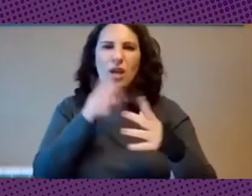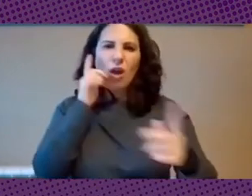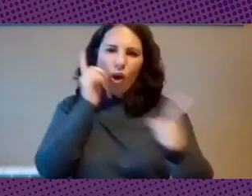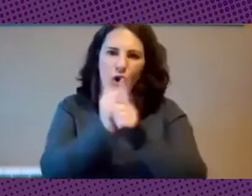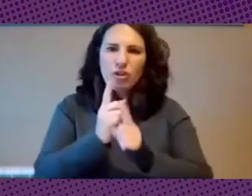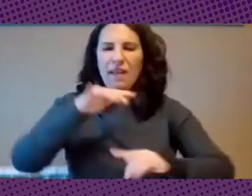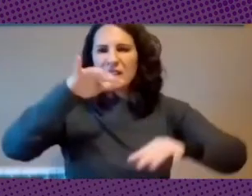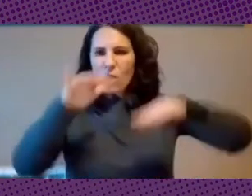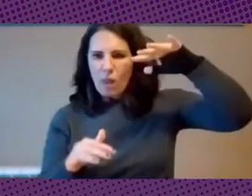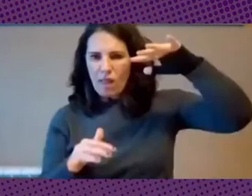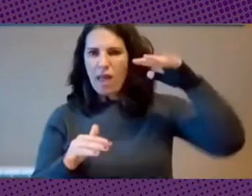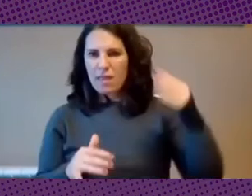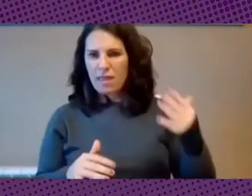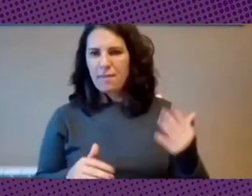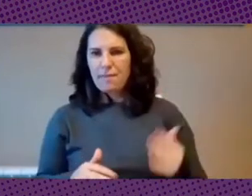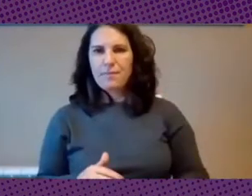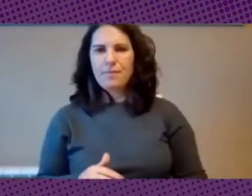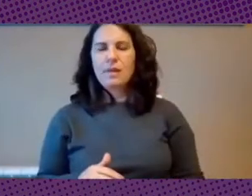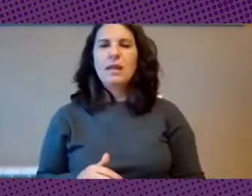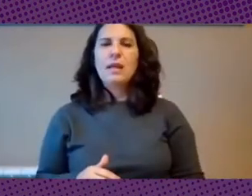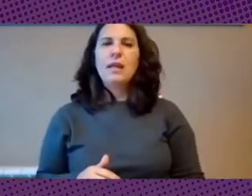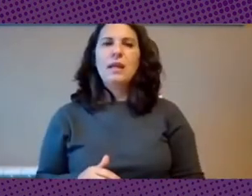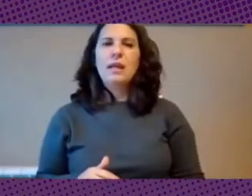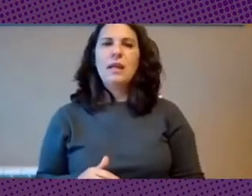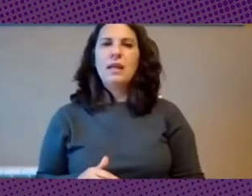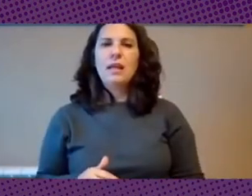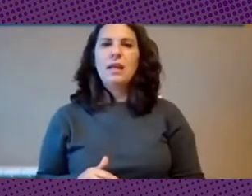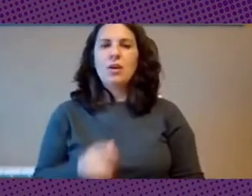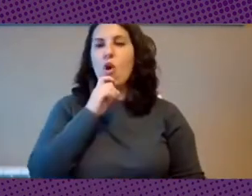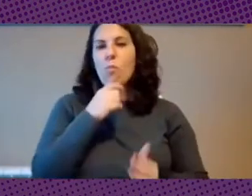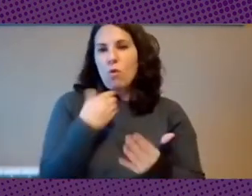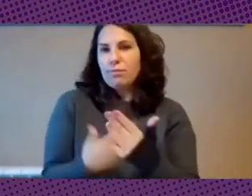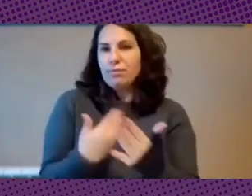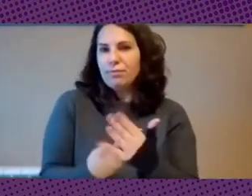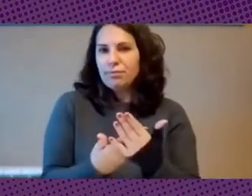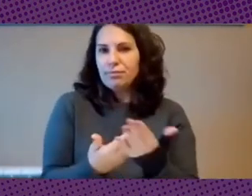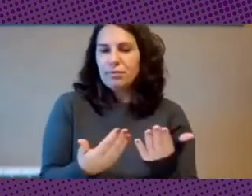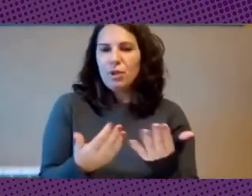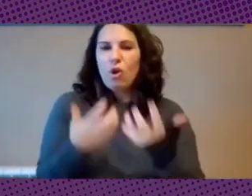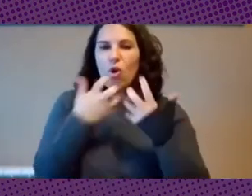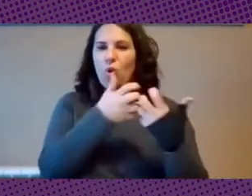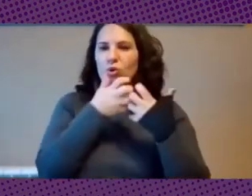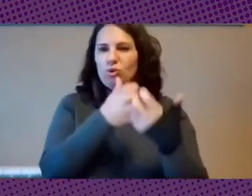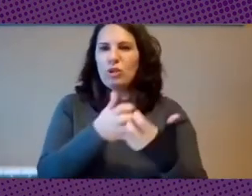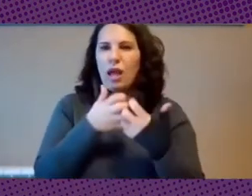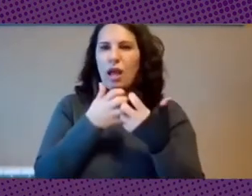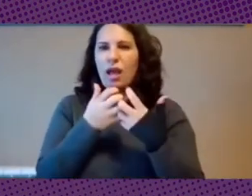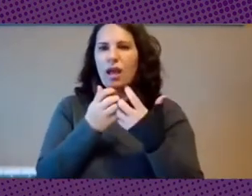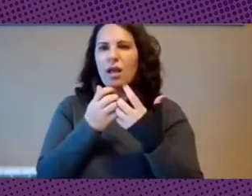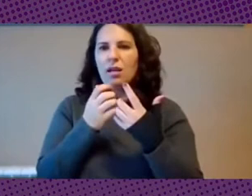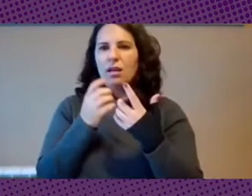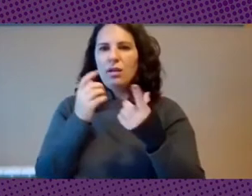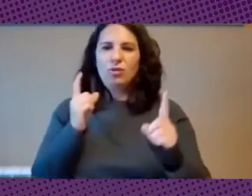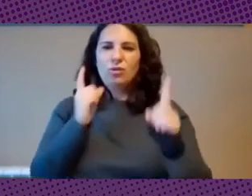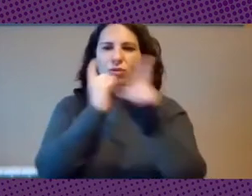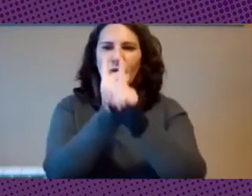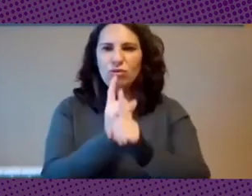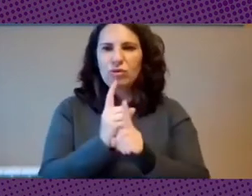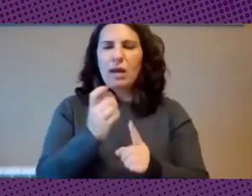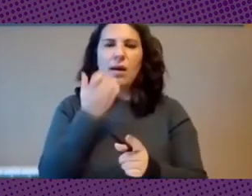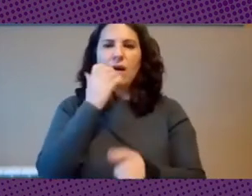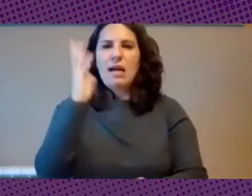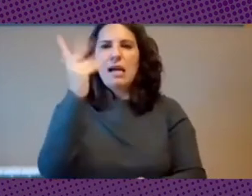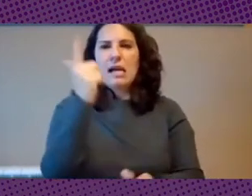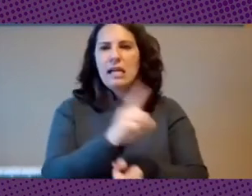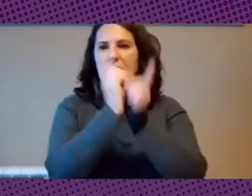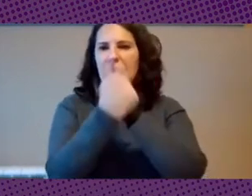accountable and how do we fight against it? And these are not simple questions, but these are questions that we need to think of